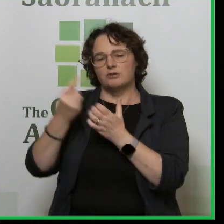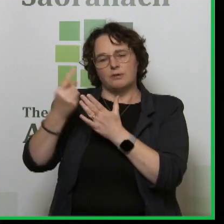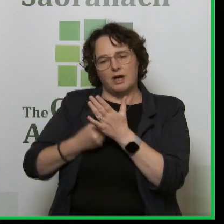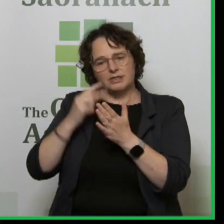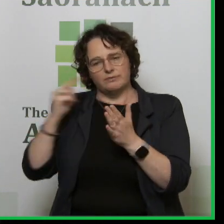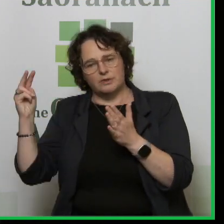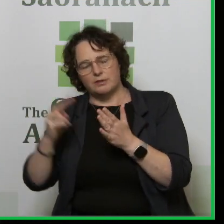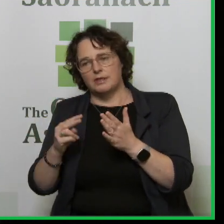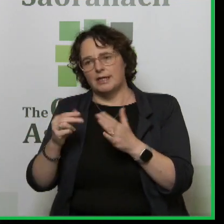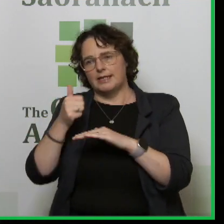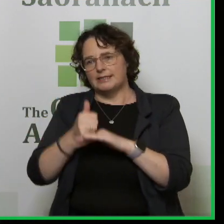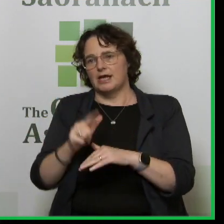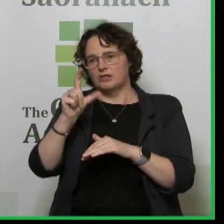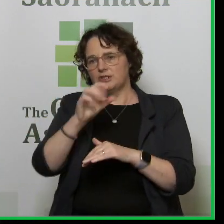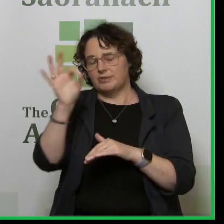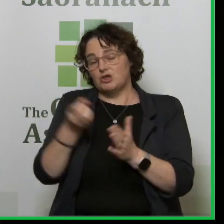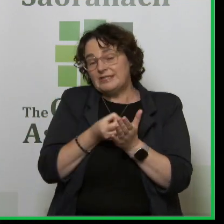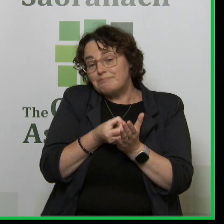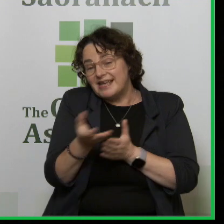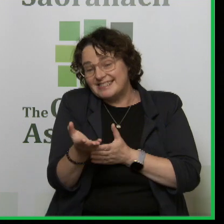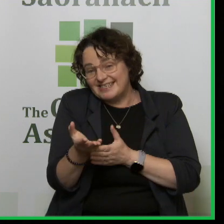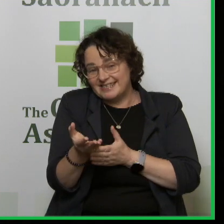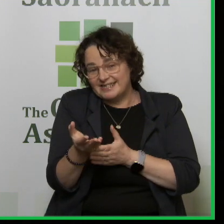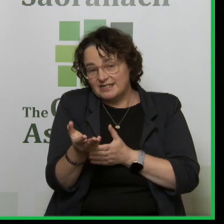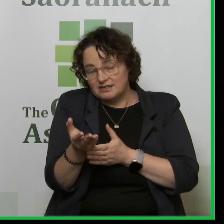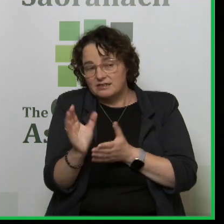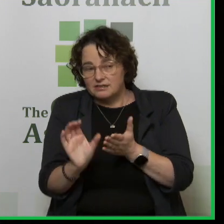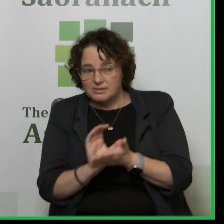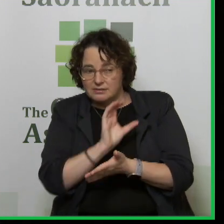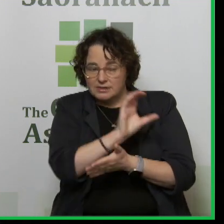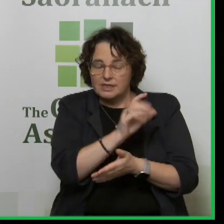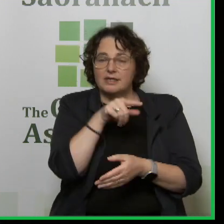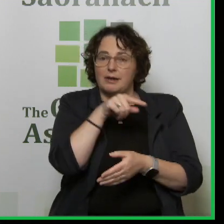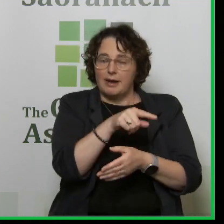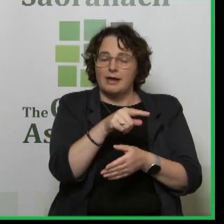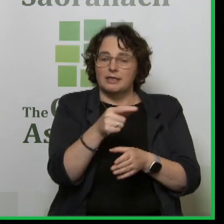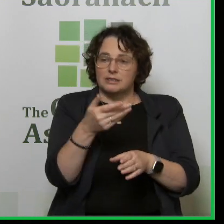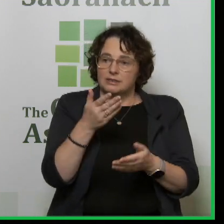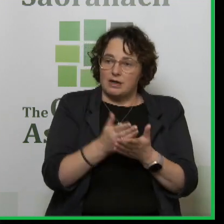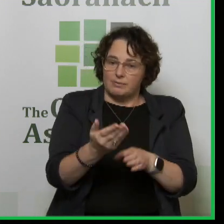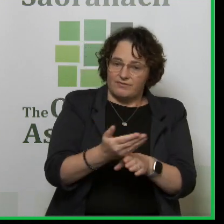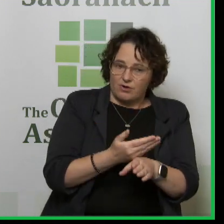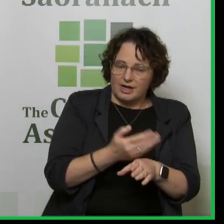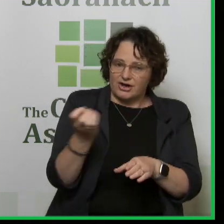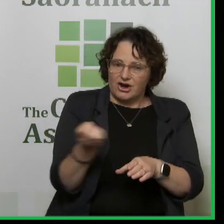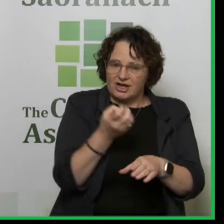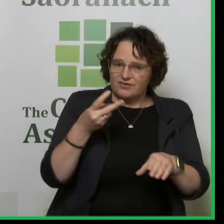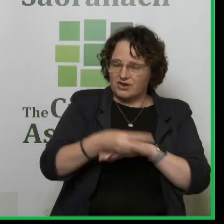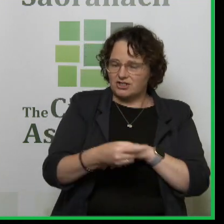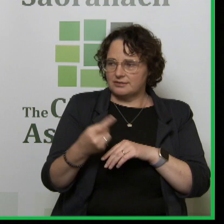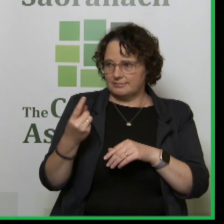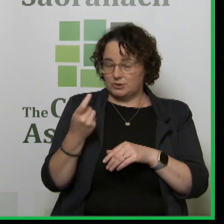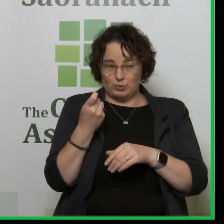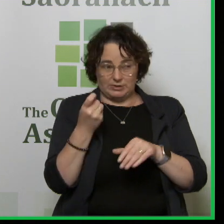20% of what you are spending needs to go on prevention and early intervention. Why are we waiting? Why are